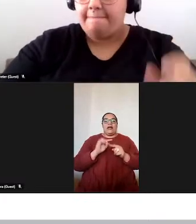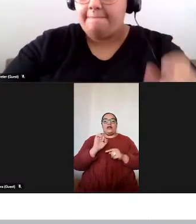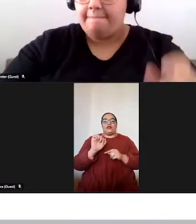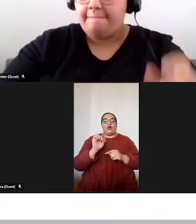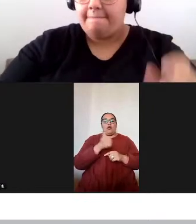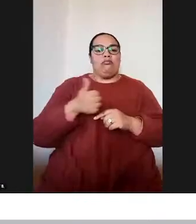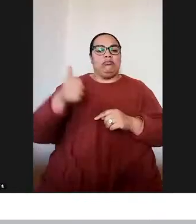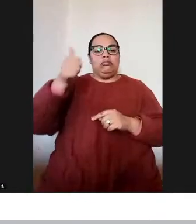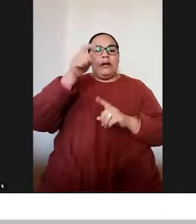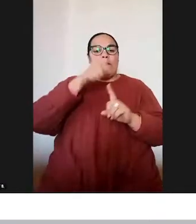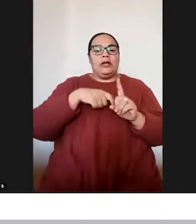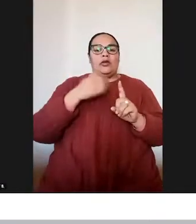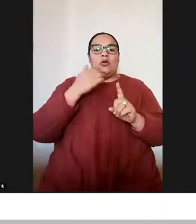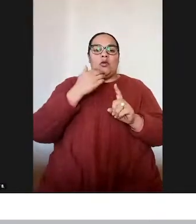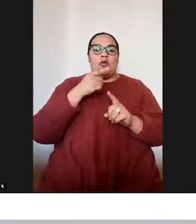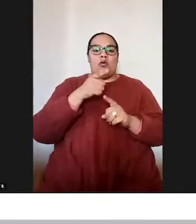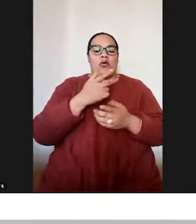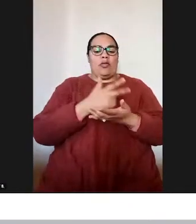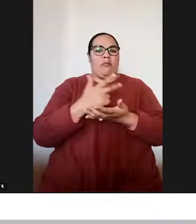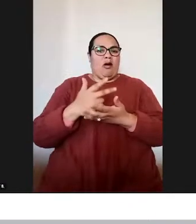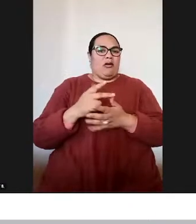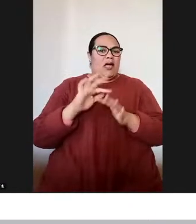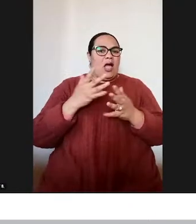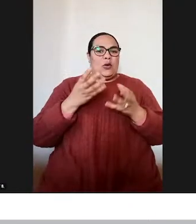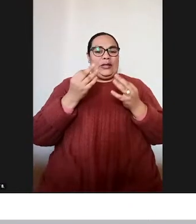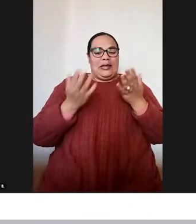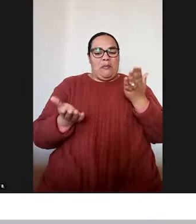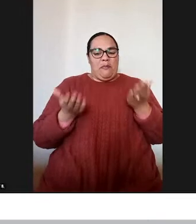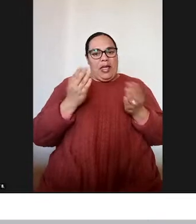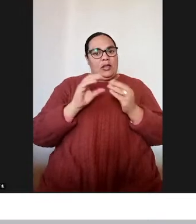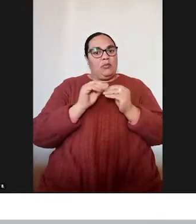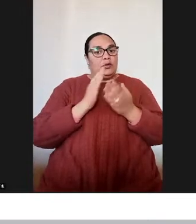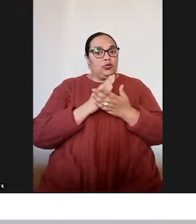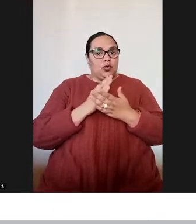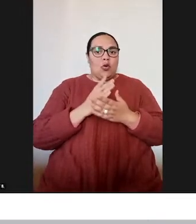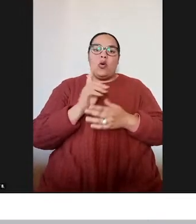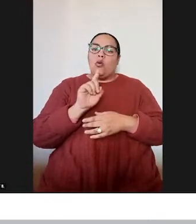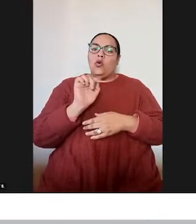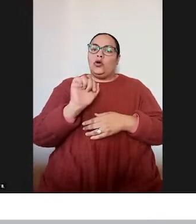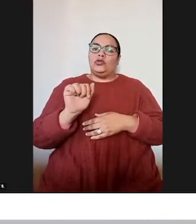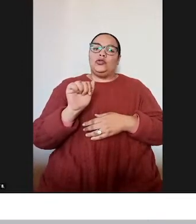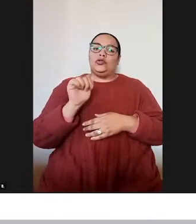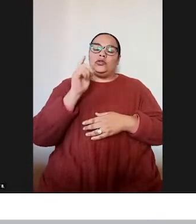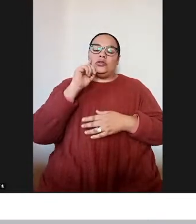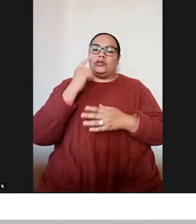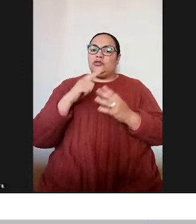that are getting on the parking. How do we get that balance to make sure that one is not shortchanged?